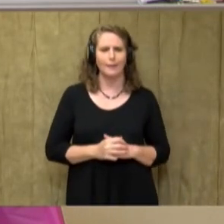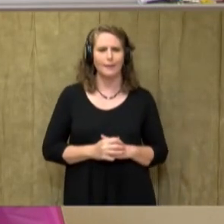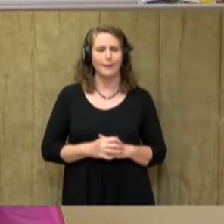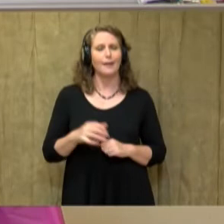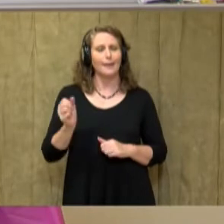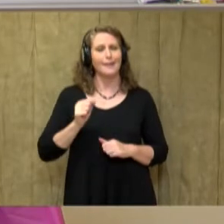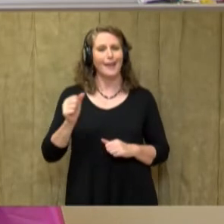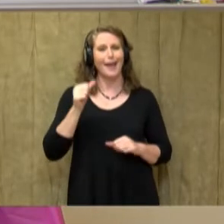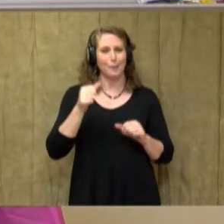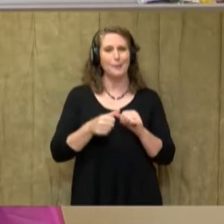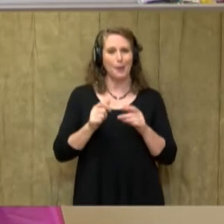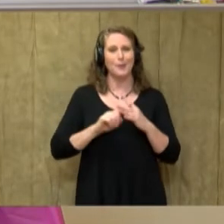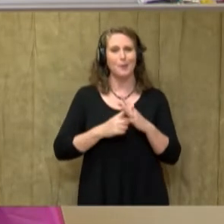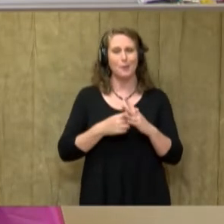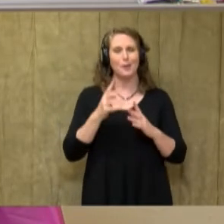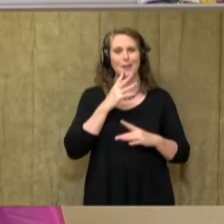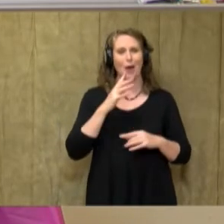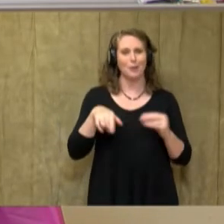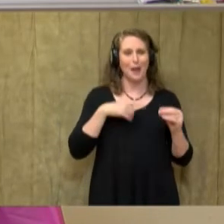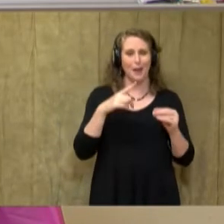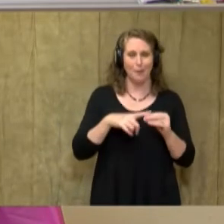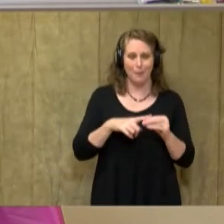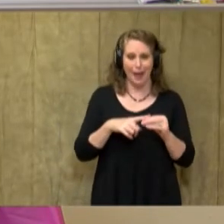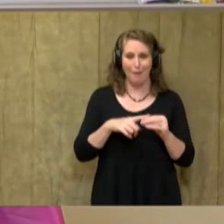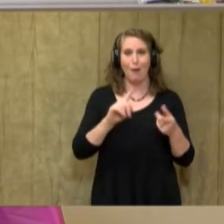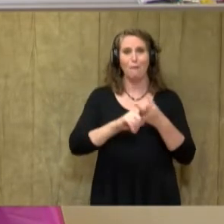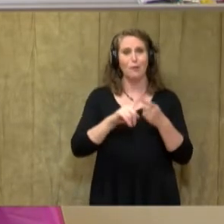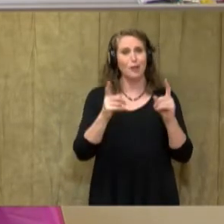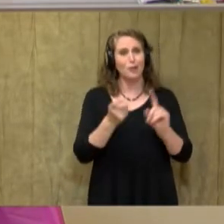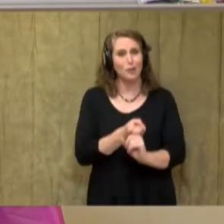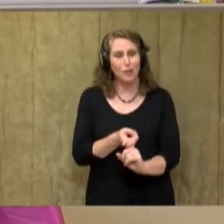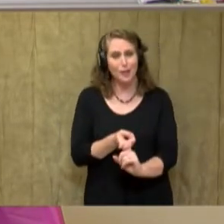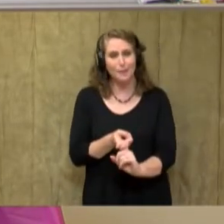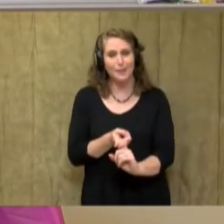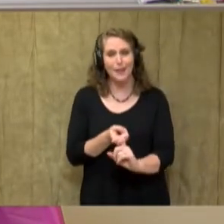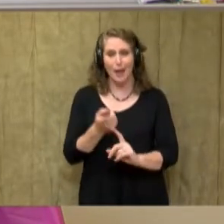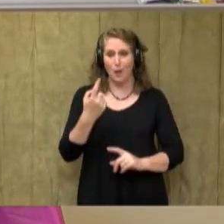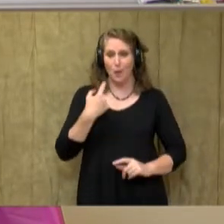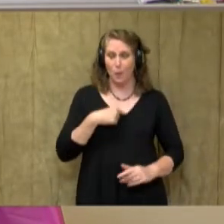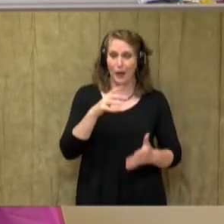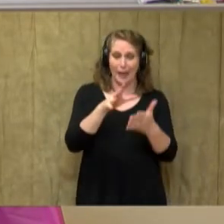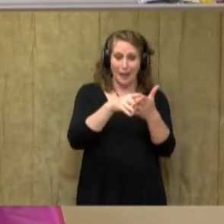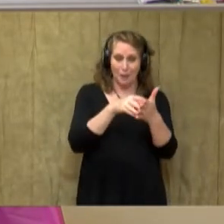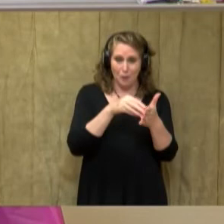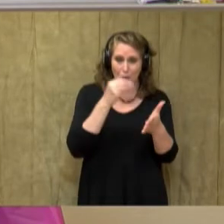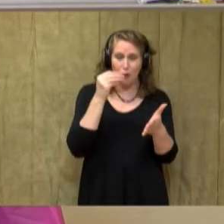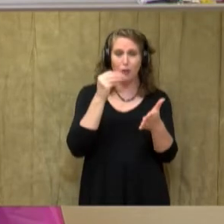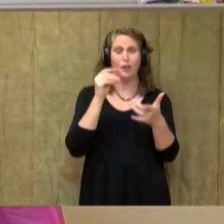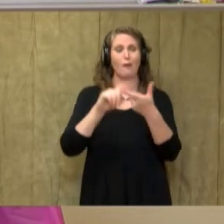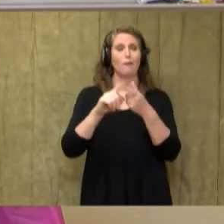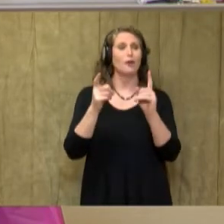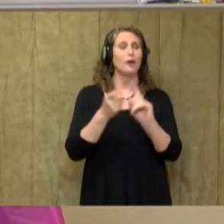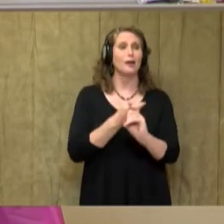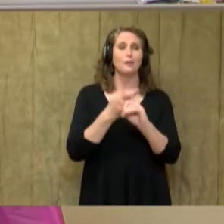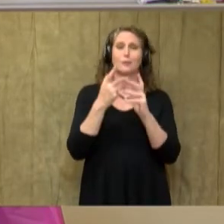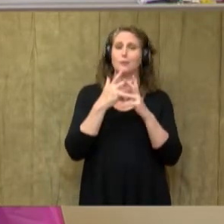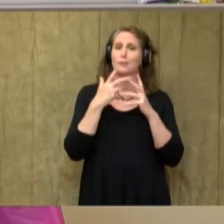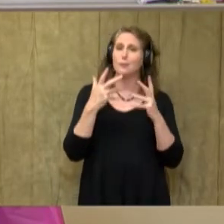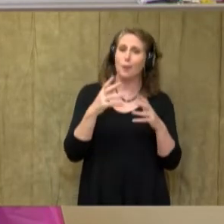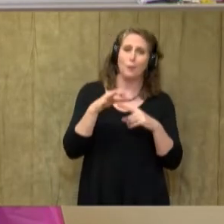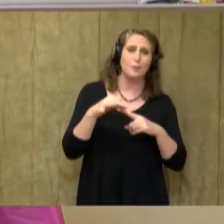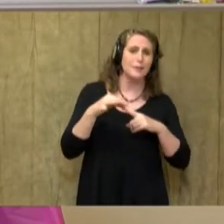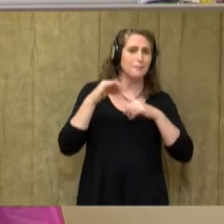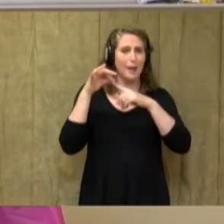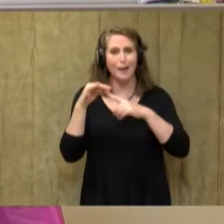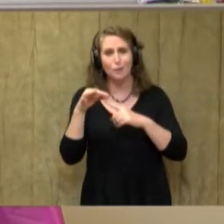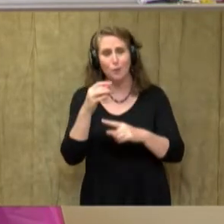Yeah, remember at the beginning we talked about friendships, right? And we can learn that friendships are so